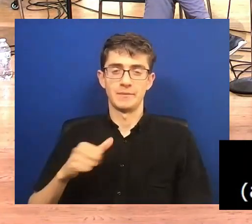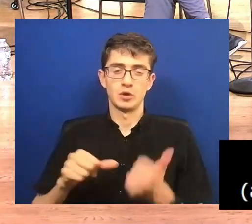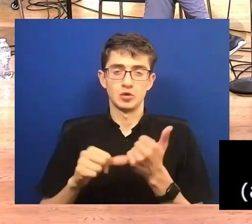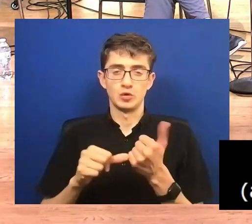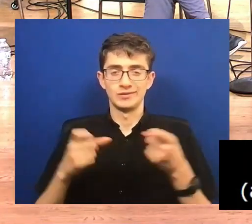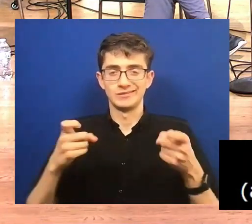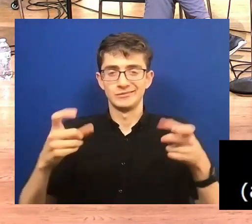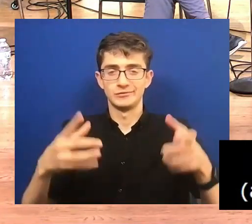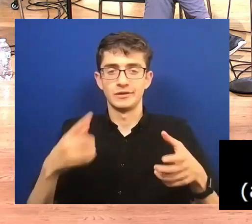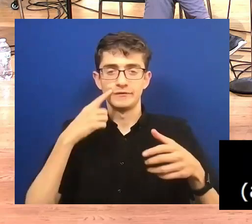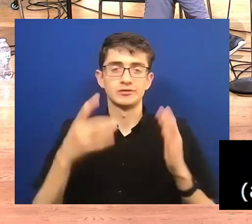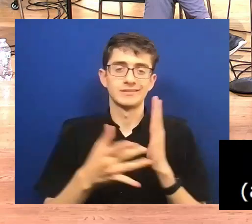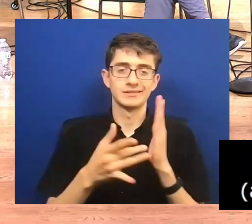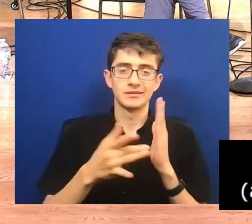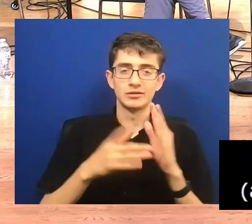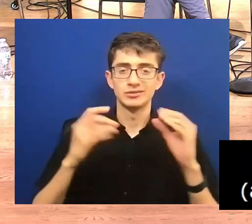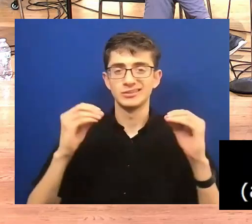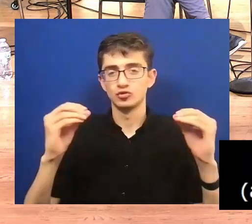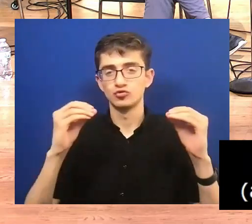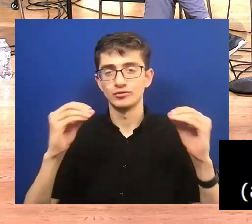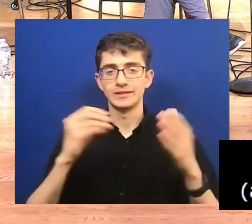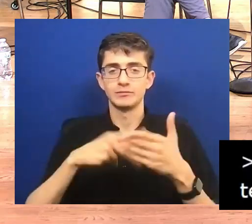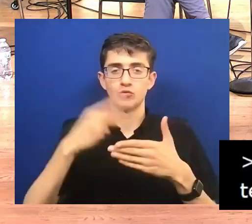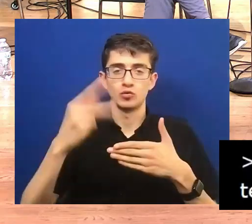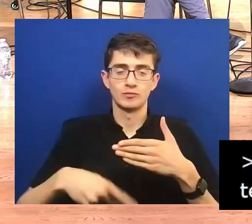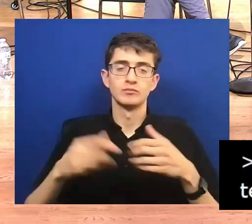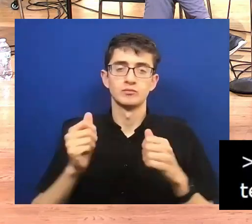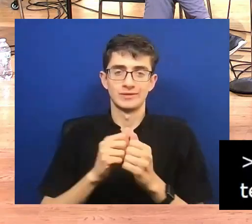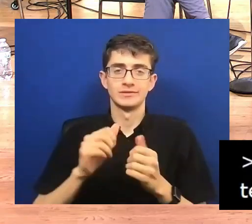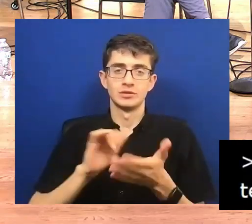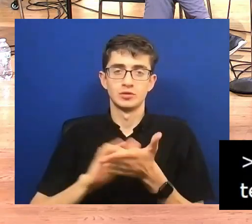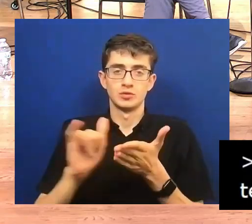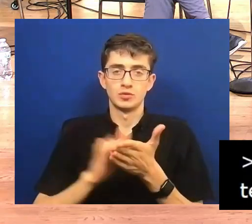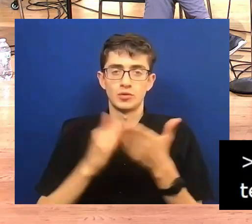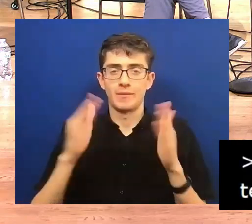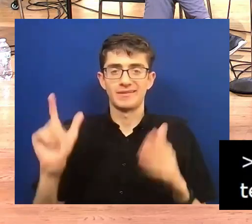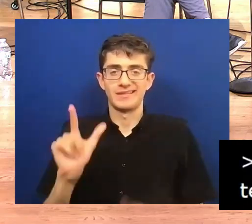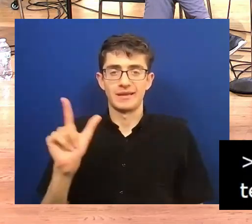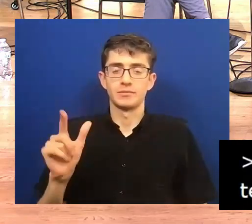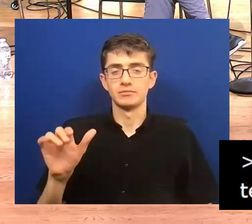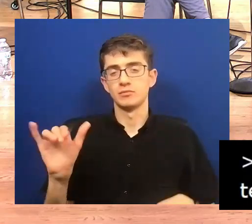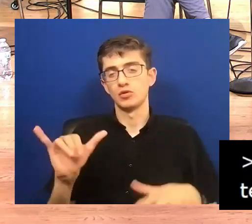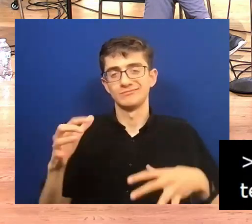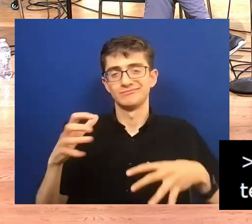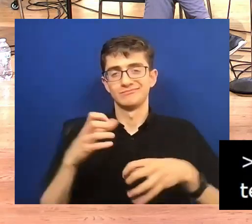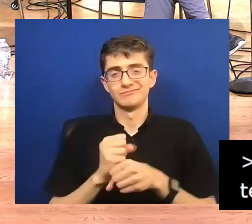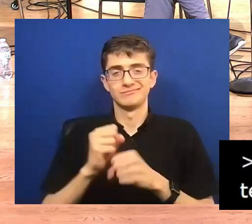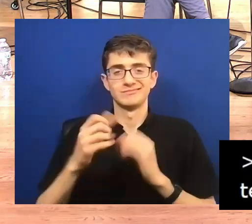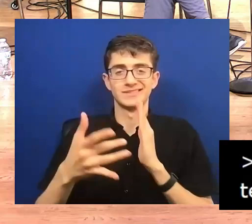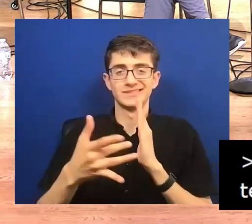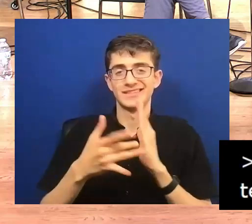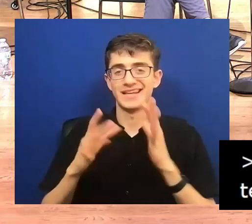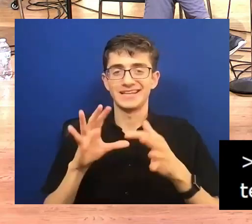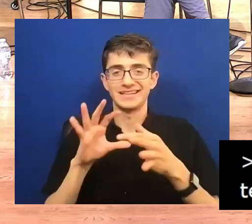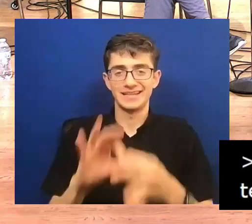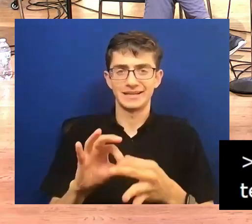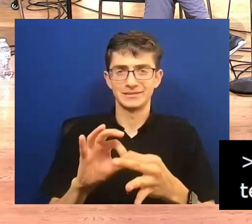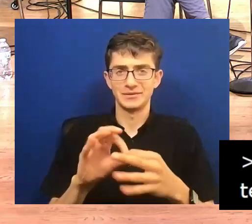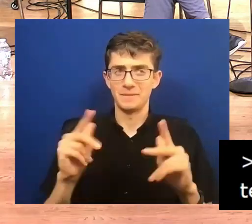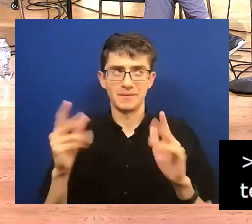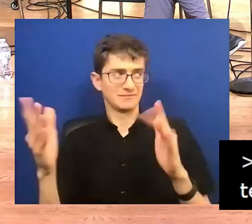Public Library. We are also known as Tech Connect. Thanks. Well, it was such a warm room. Family in the